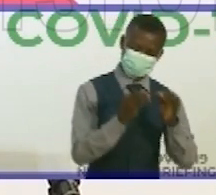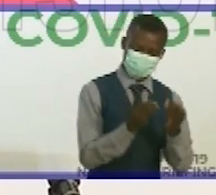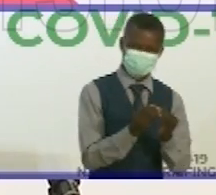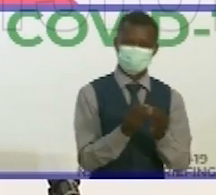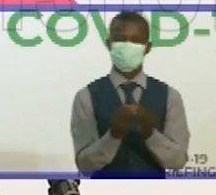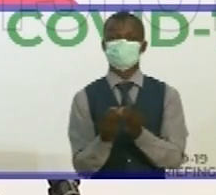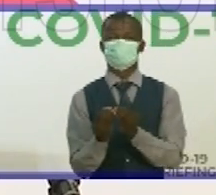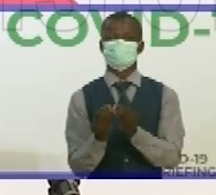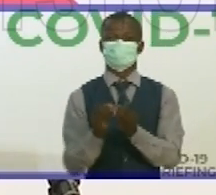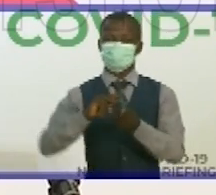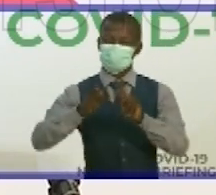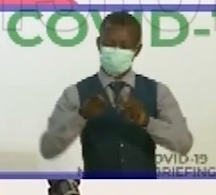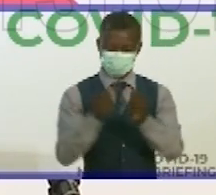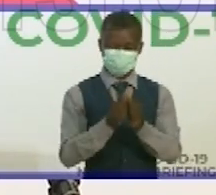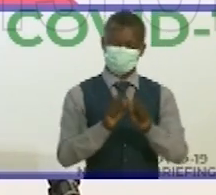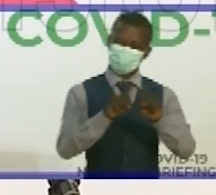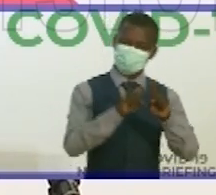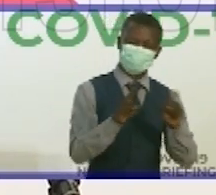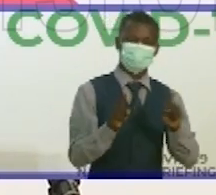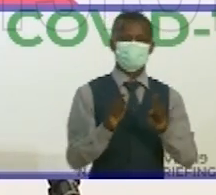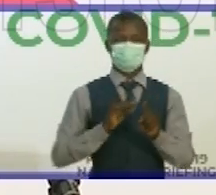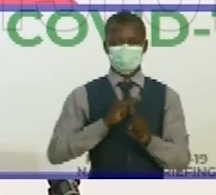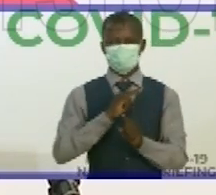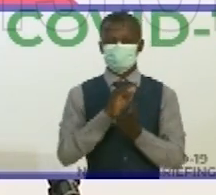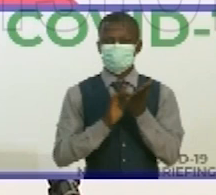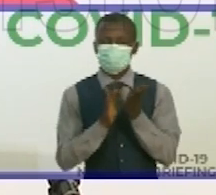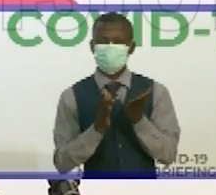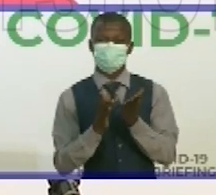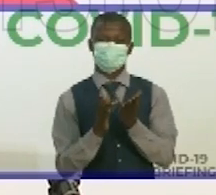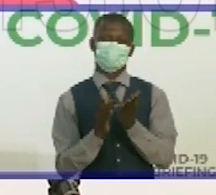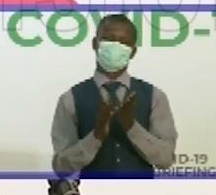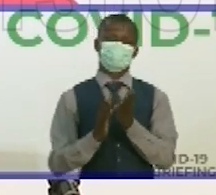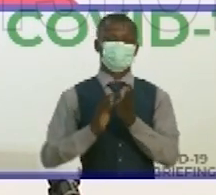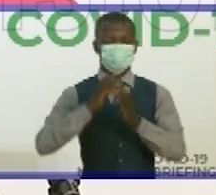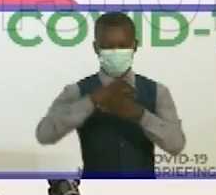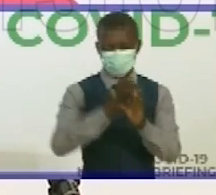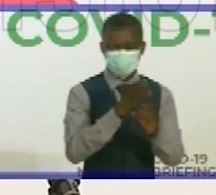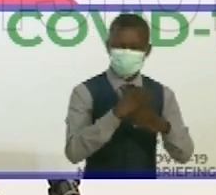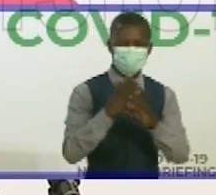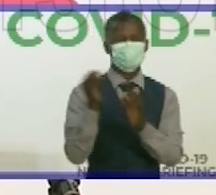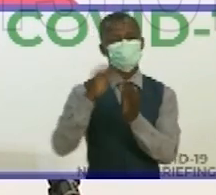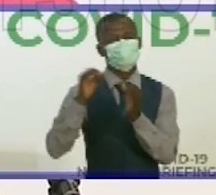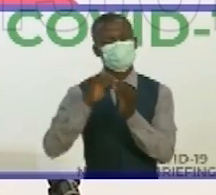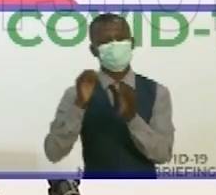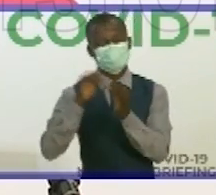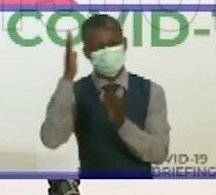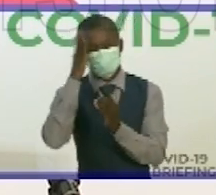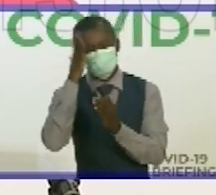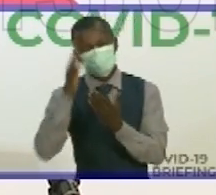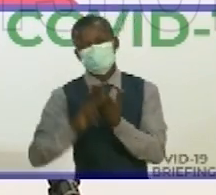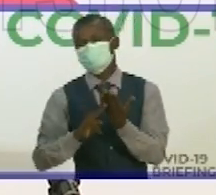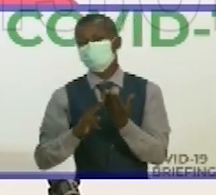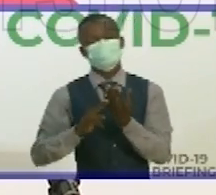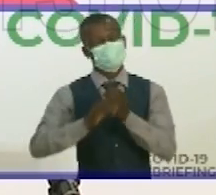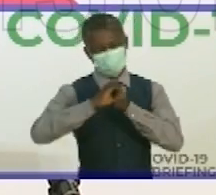missions across the country to further deepen awareness amongst the grassroots. While we